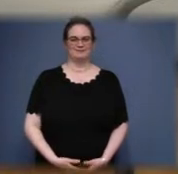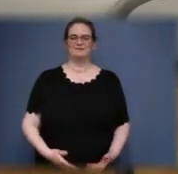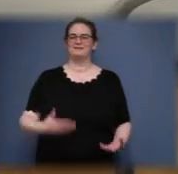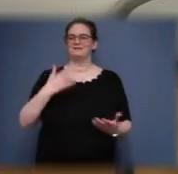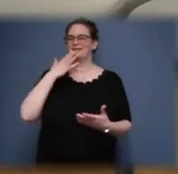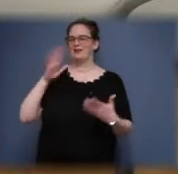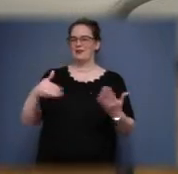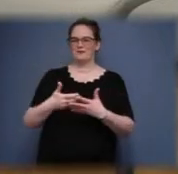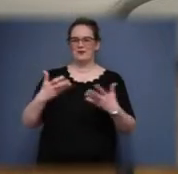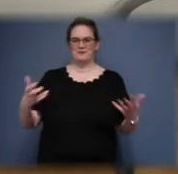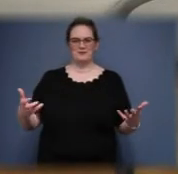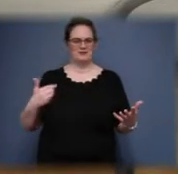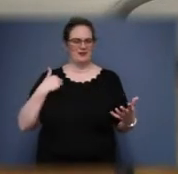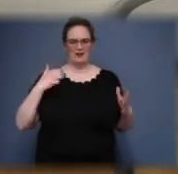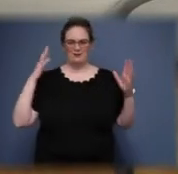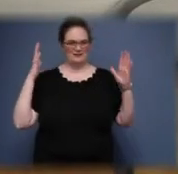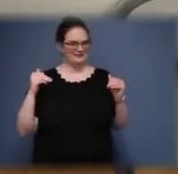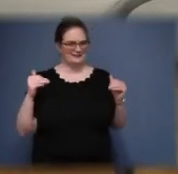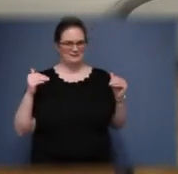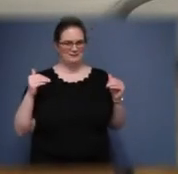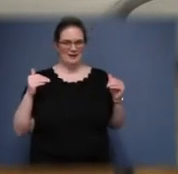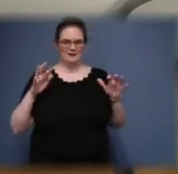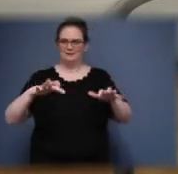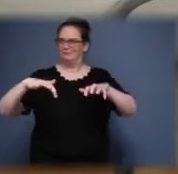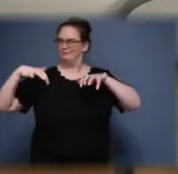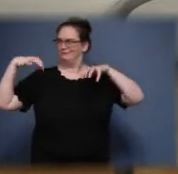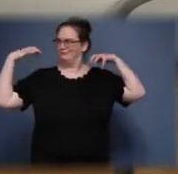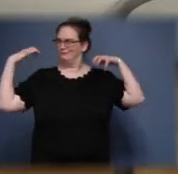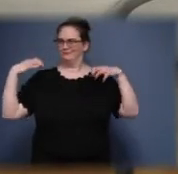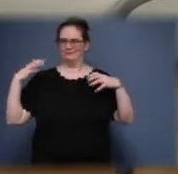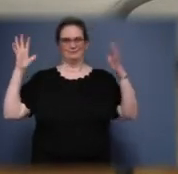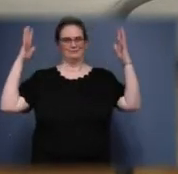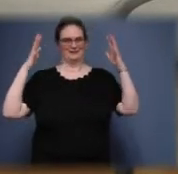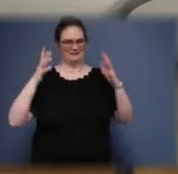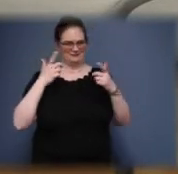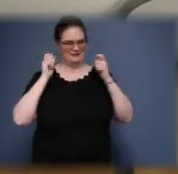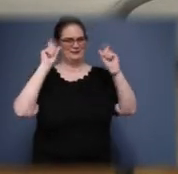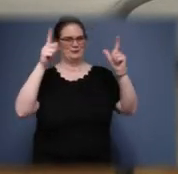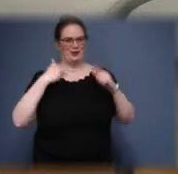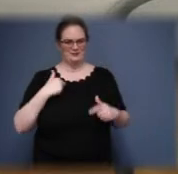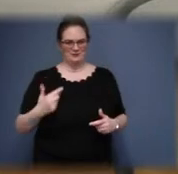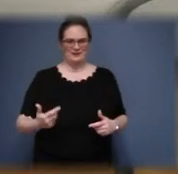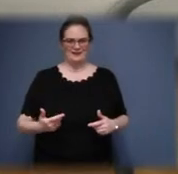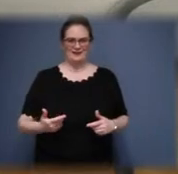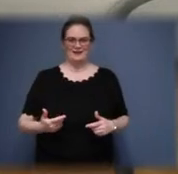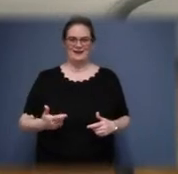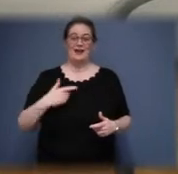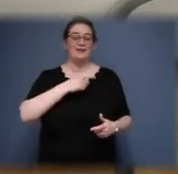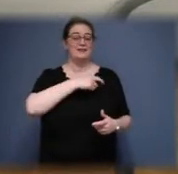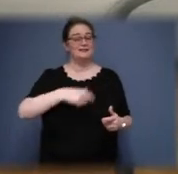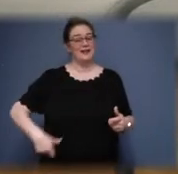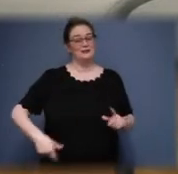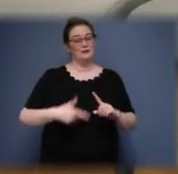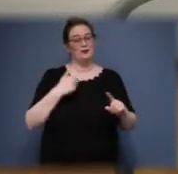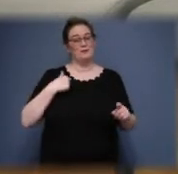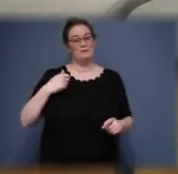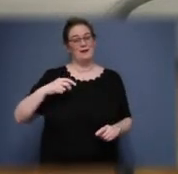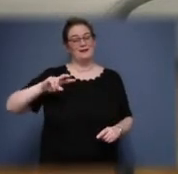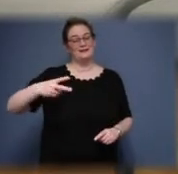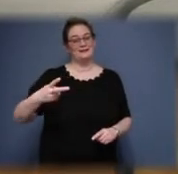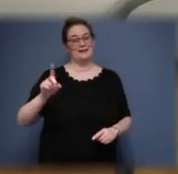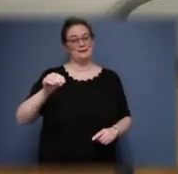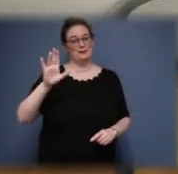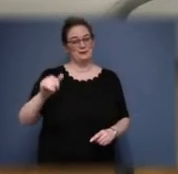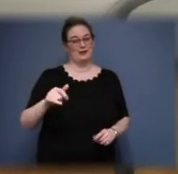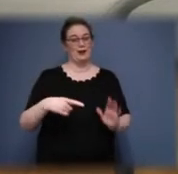Very much. I was not expecting the peanut gallery behind me, so that was a very big surprise. And the sash came from my second deputy, so I